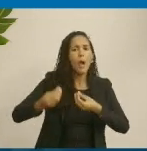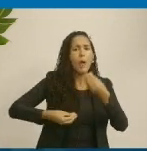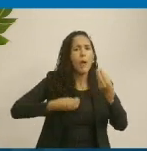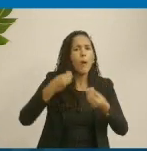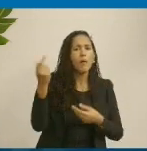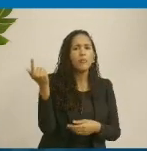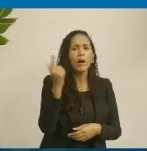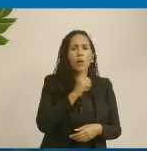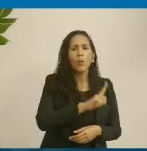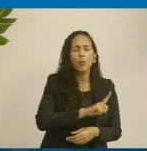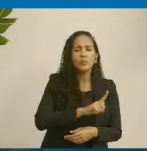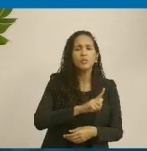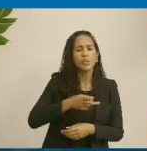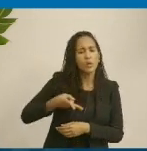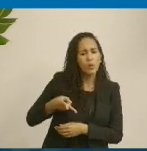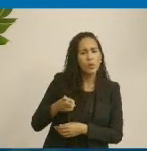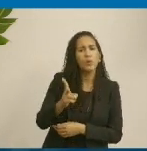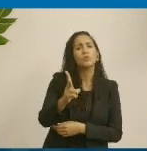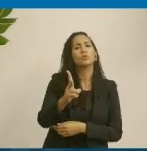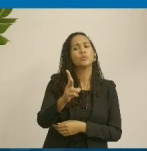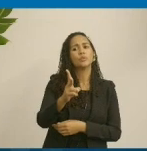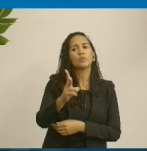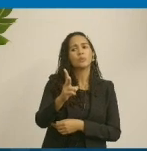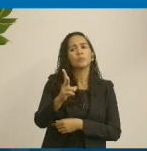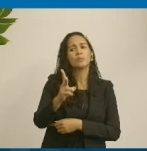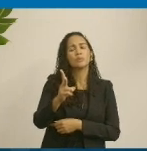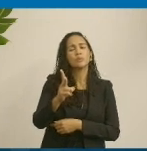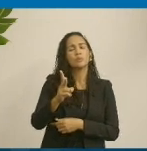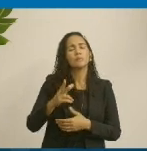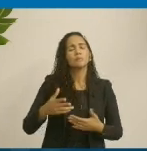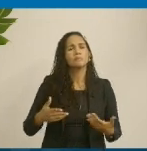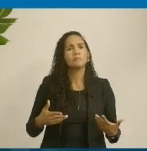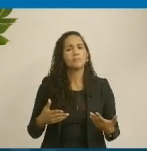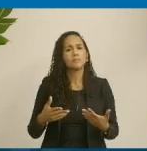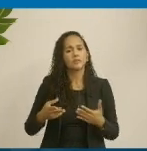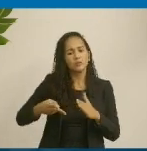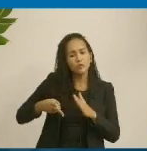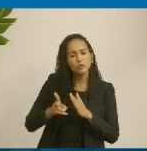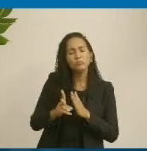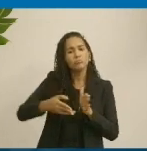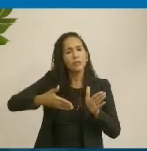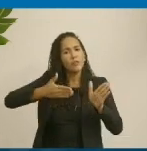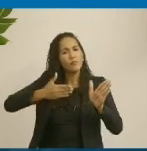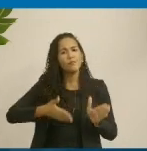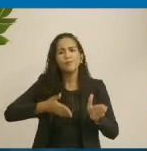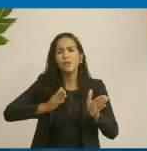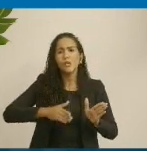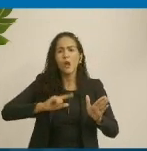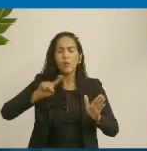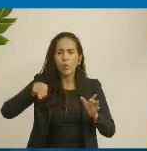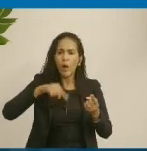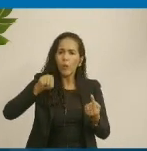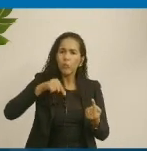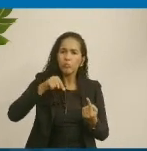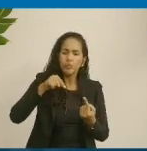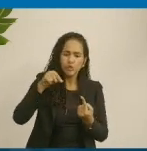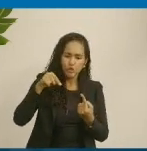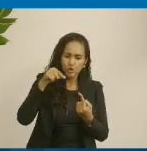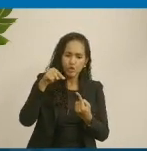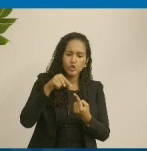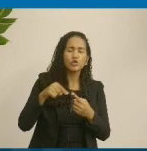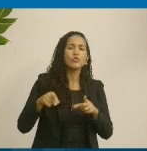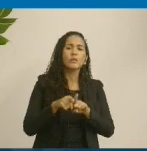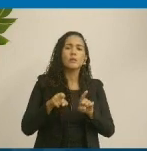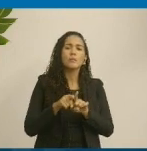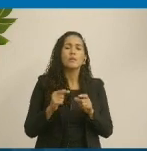true to the intent and certainly contribute to giving tools that then can be managed by